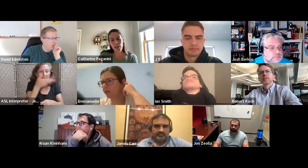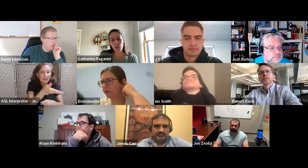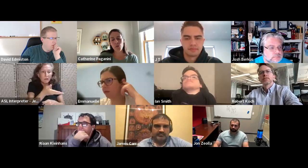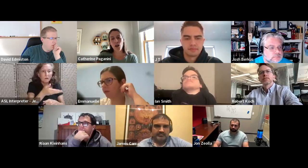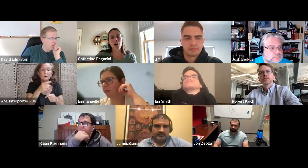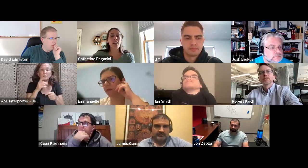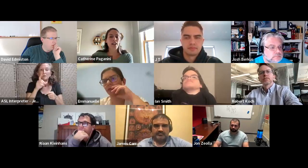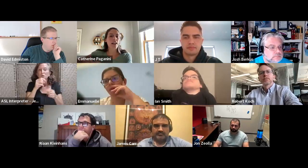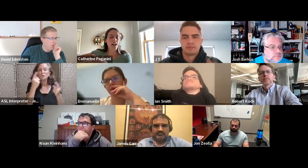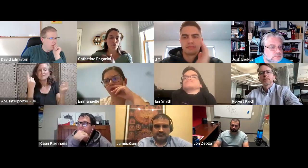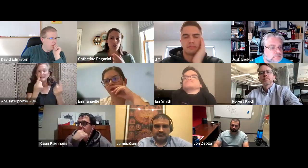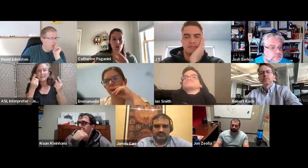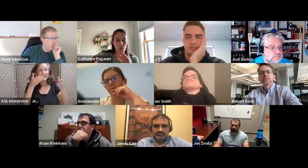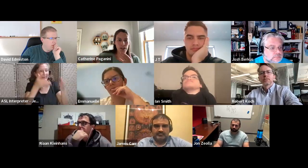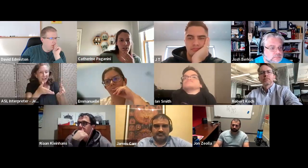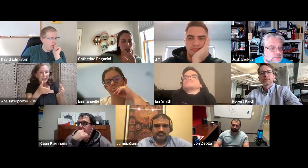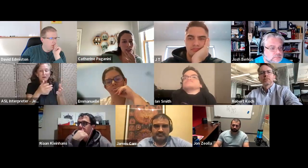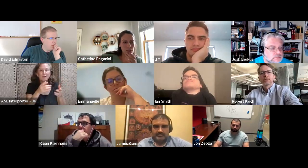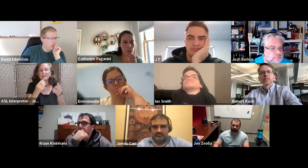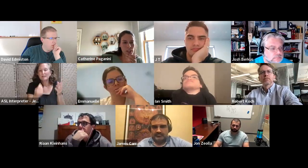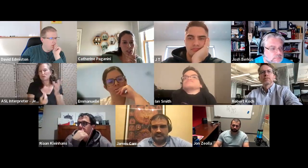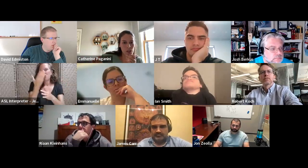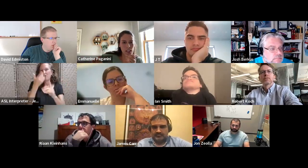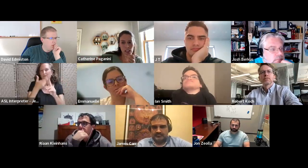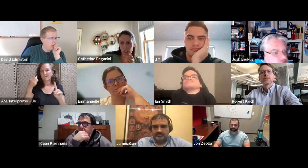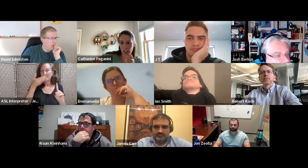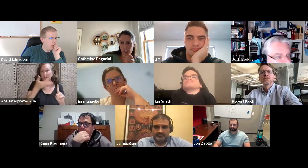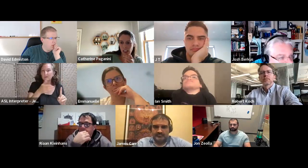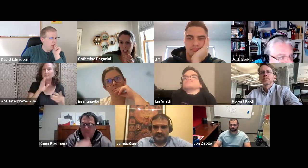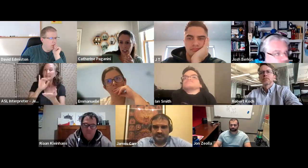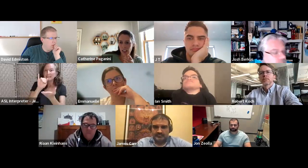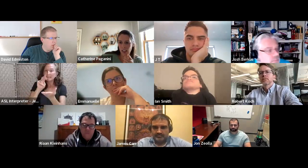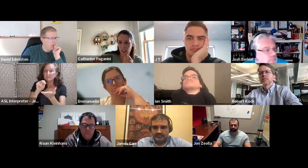something within KubeCon, and then kind of grow from there. Sorry, Ian.